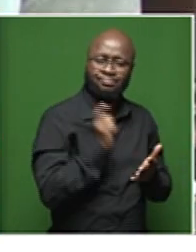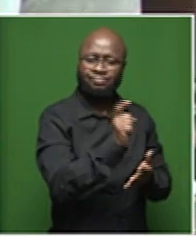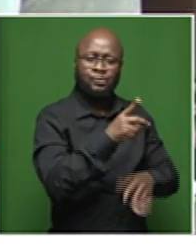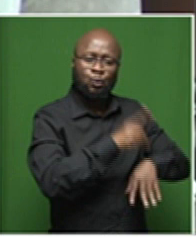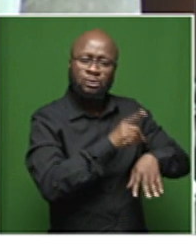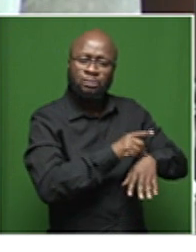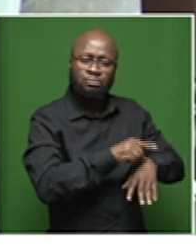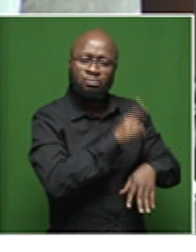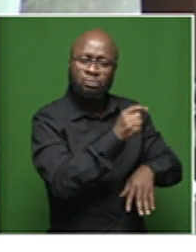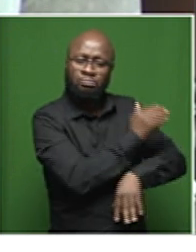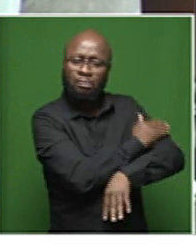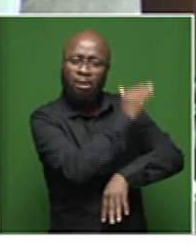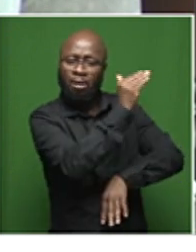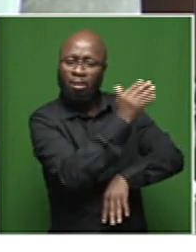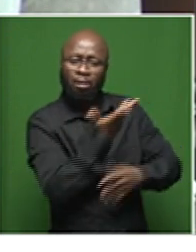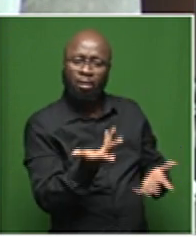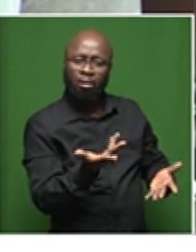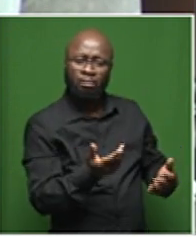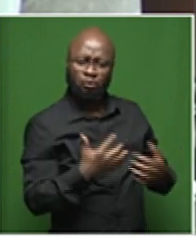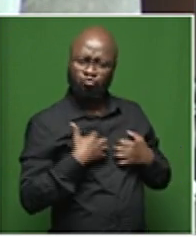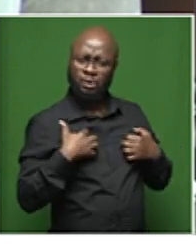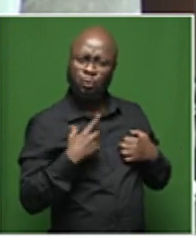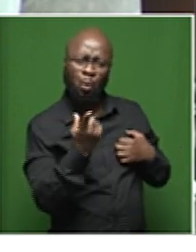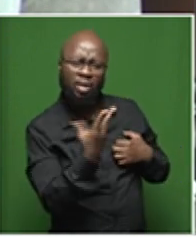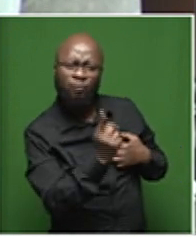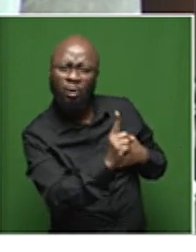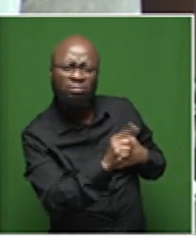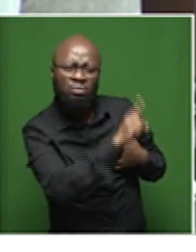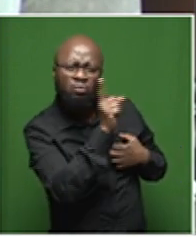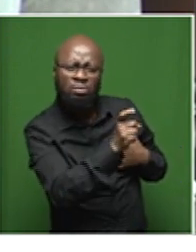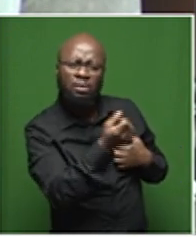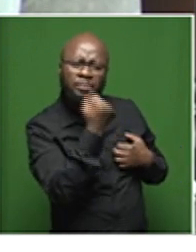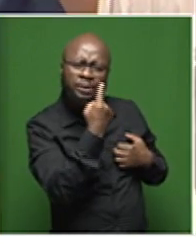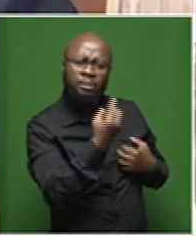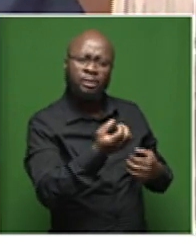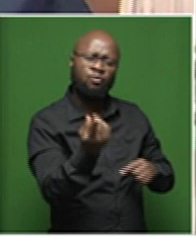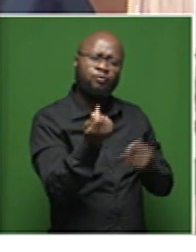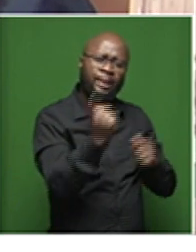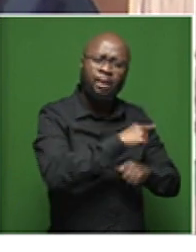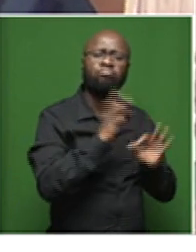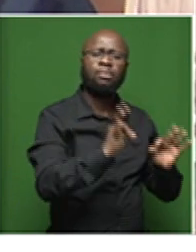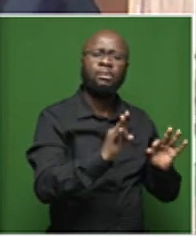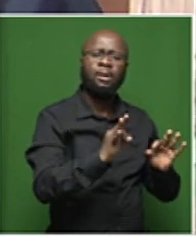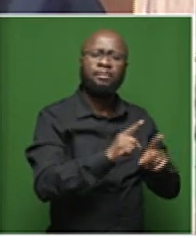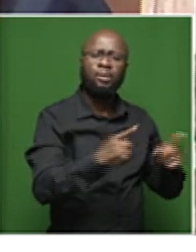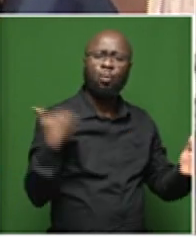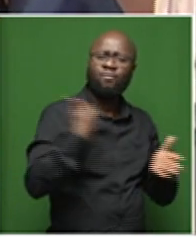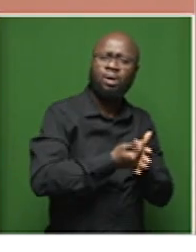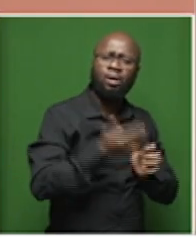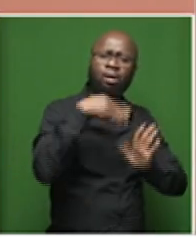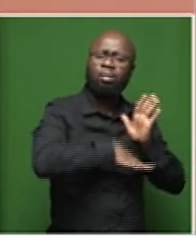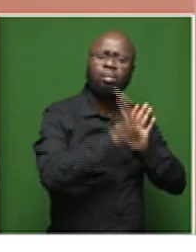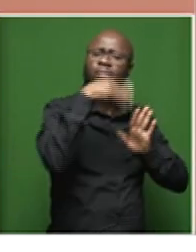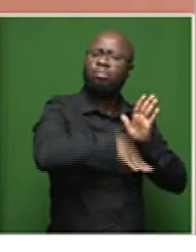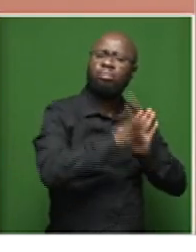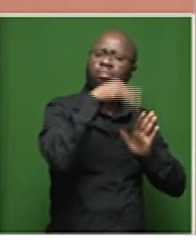Maybe it's something that is stressing me. I was on treatment for a few days. Then since then, it's on and off, on and off. Mm.